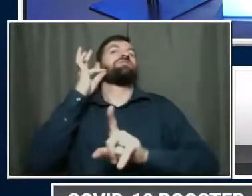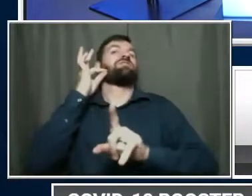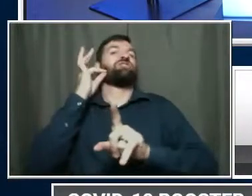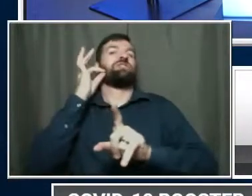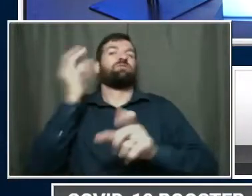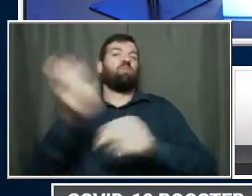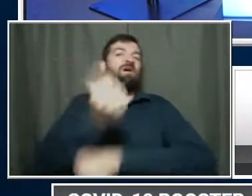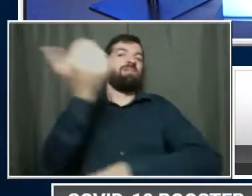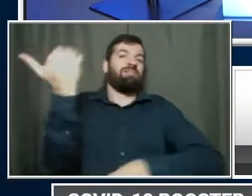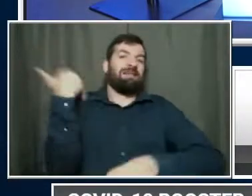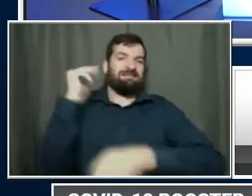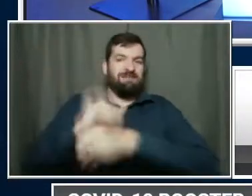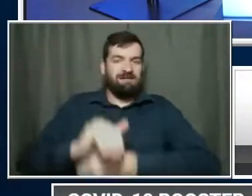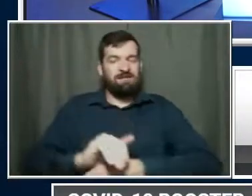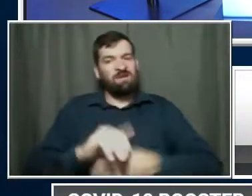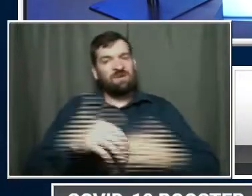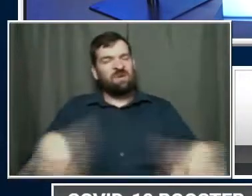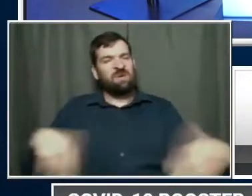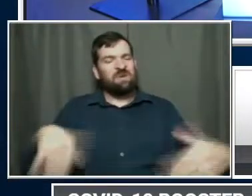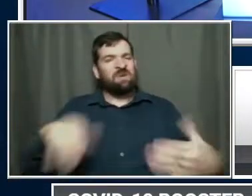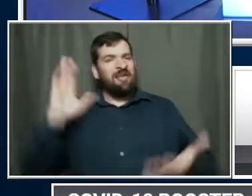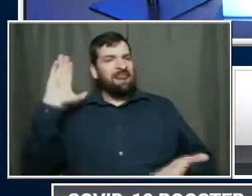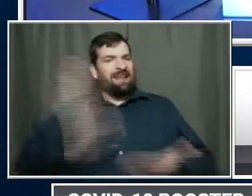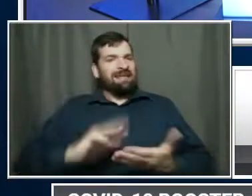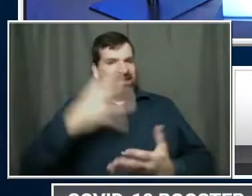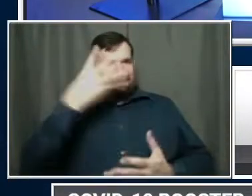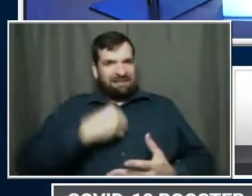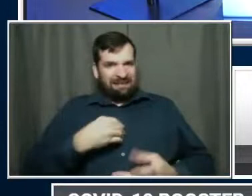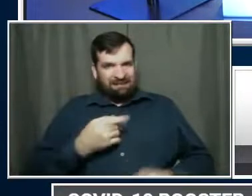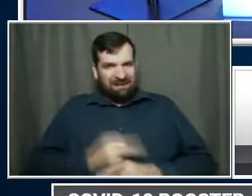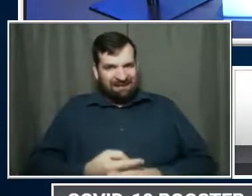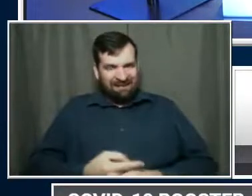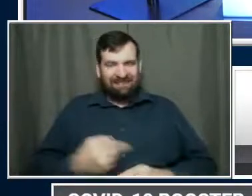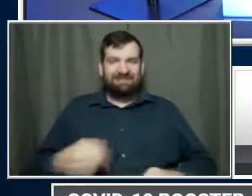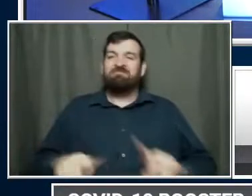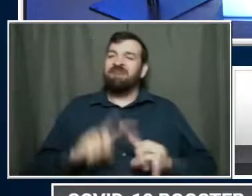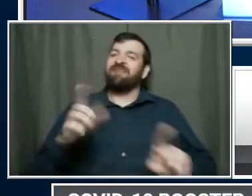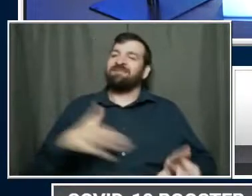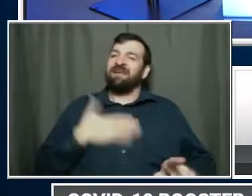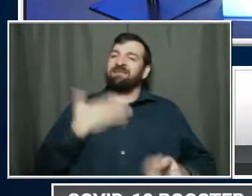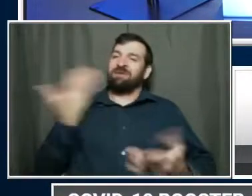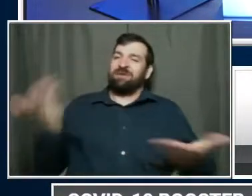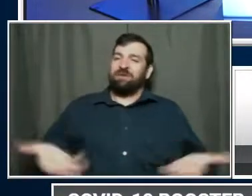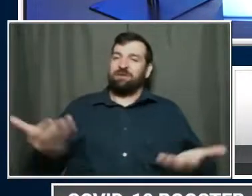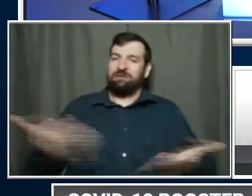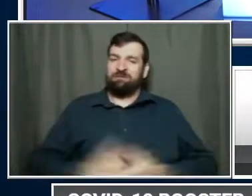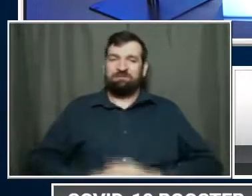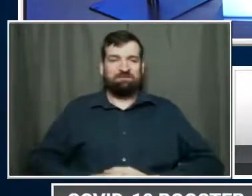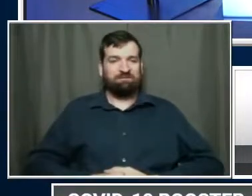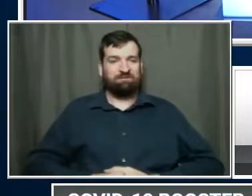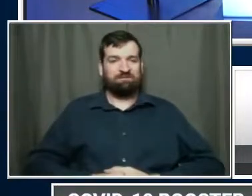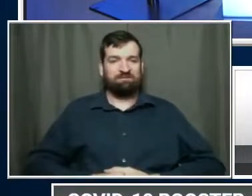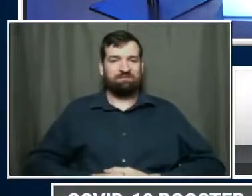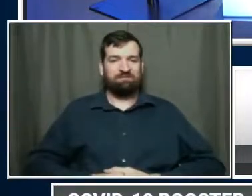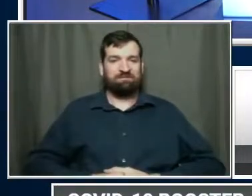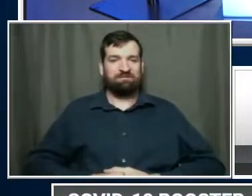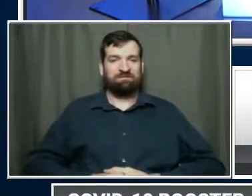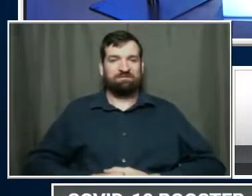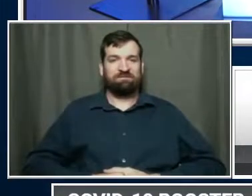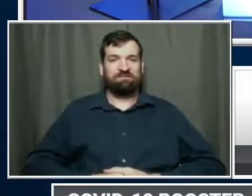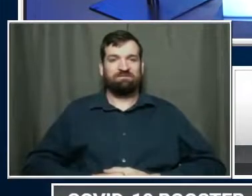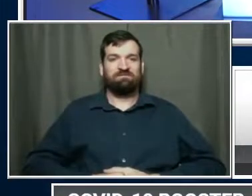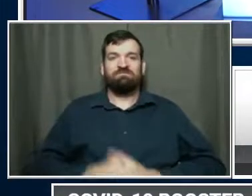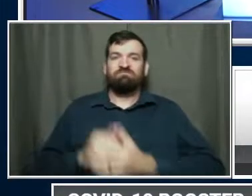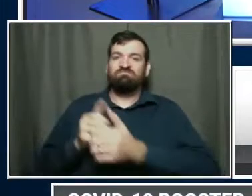I think you didn't get as much sleep as I think you normally do. But we're glad you made it today. So according to the National